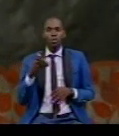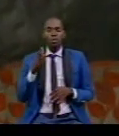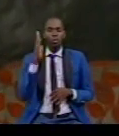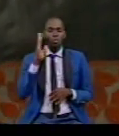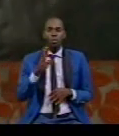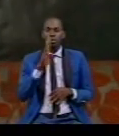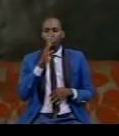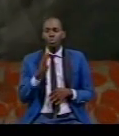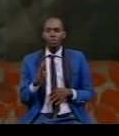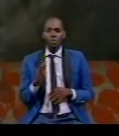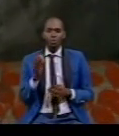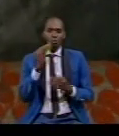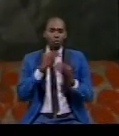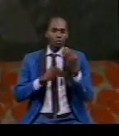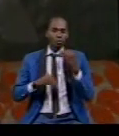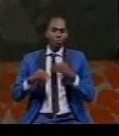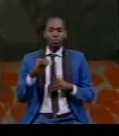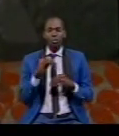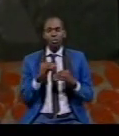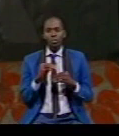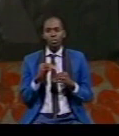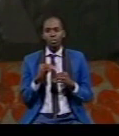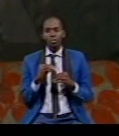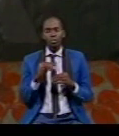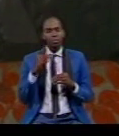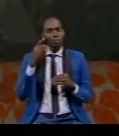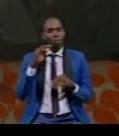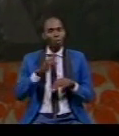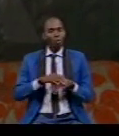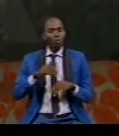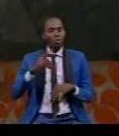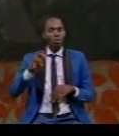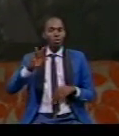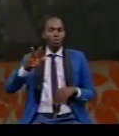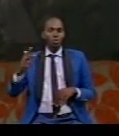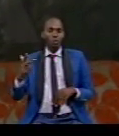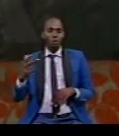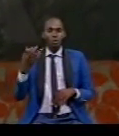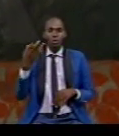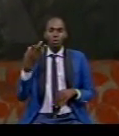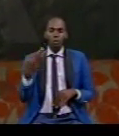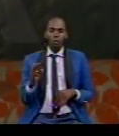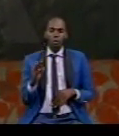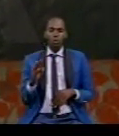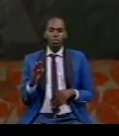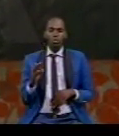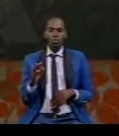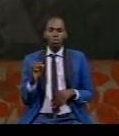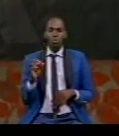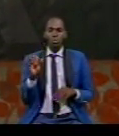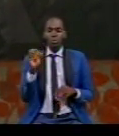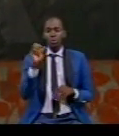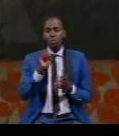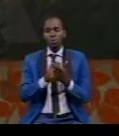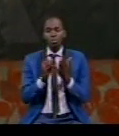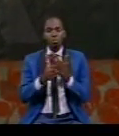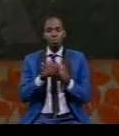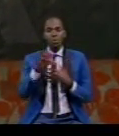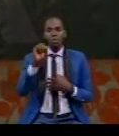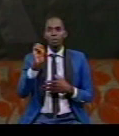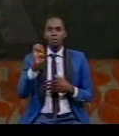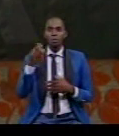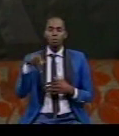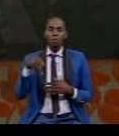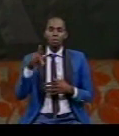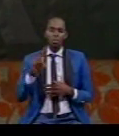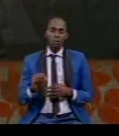from others anymore. That is the word of God. Whatever name you